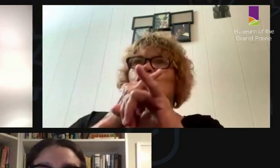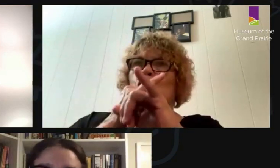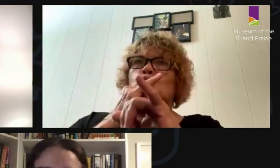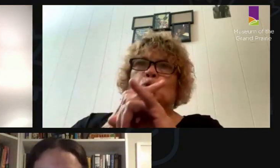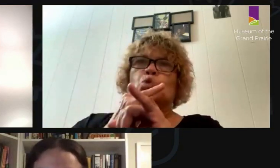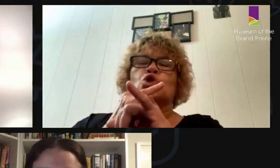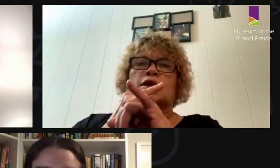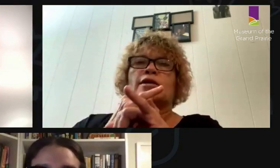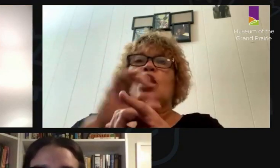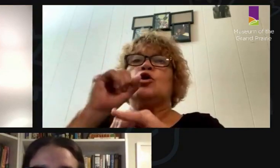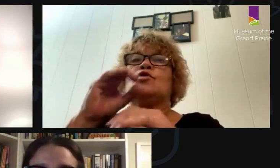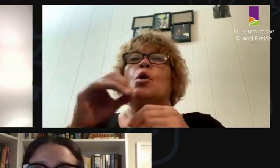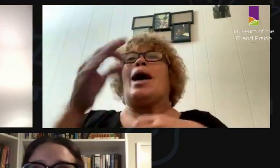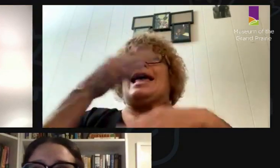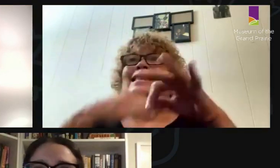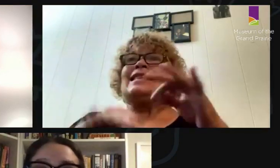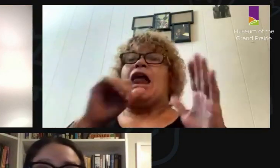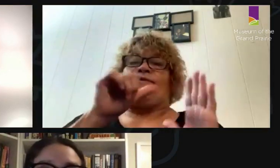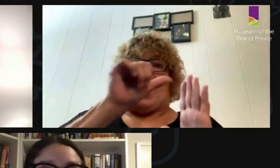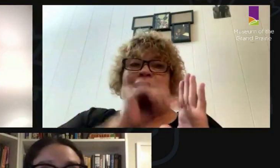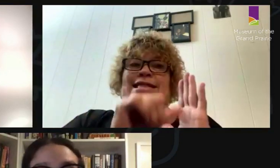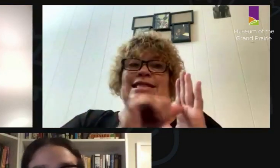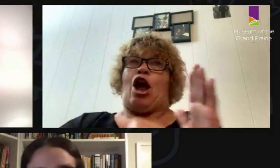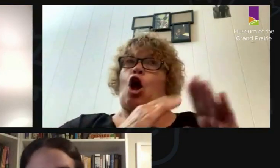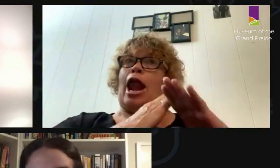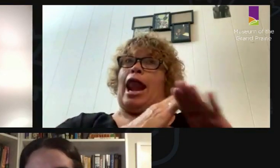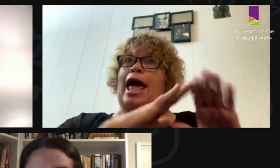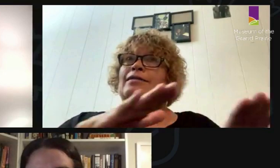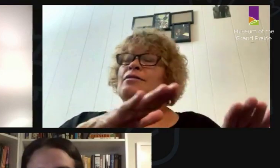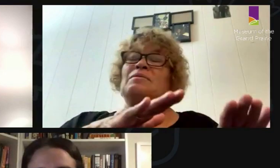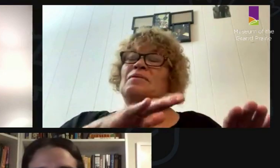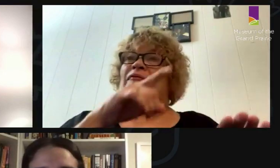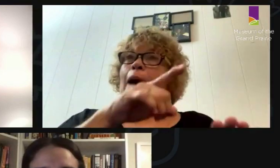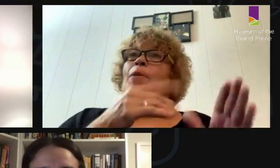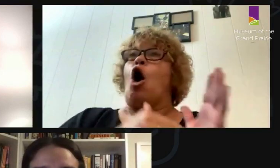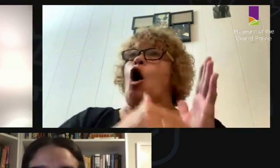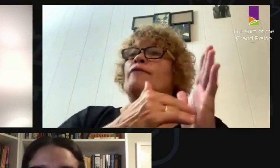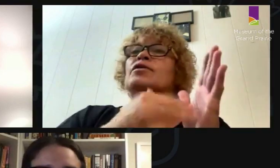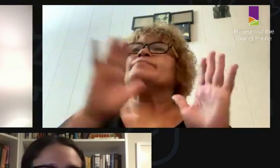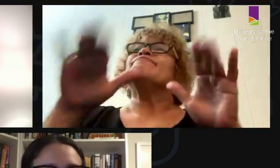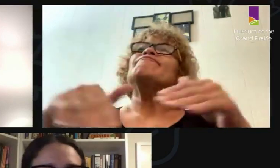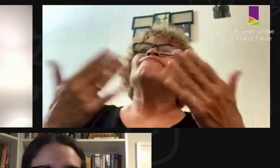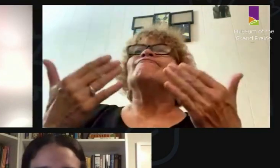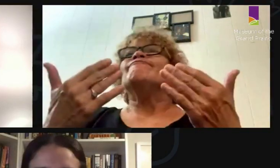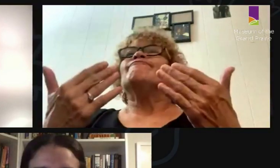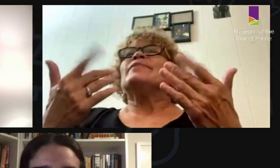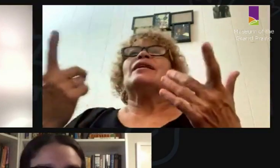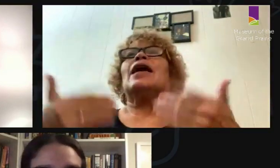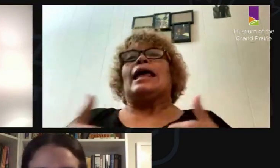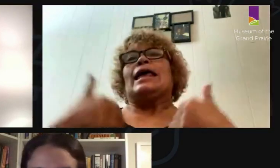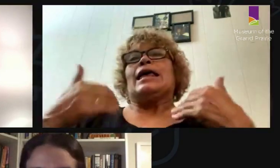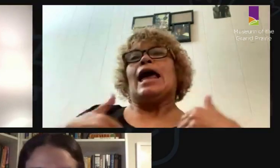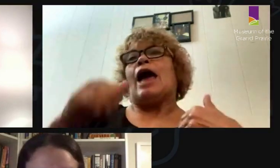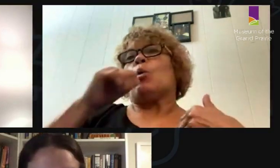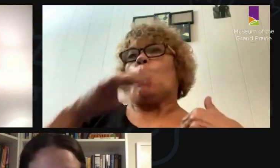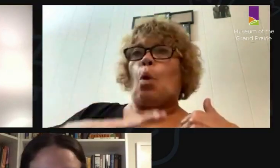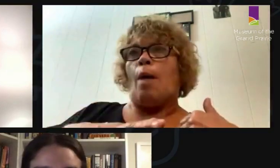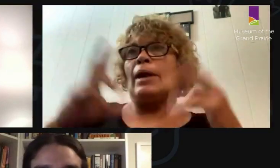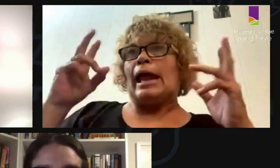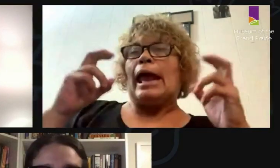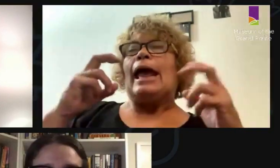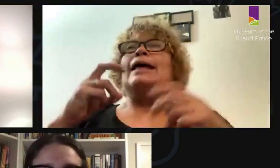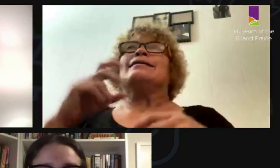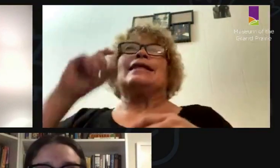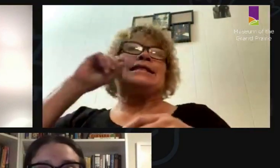of sterilizing folks, often young women who were, again, described as sexual